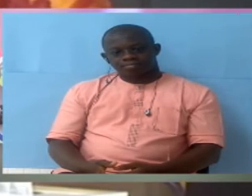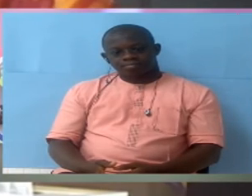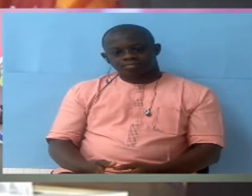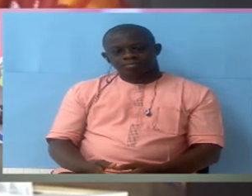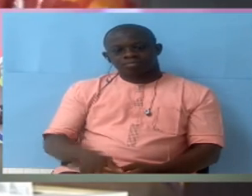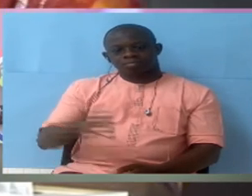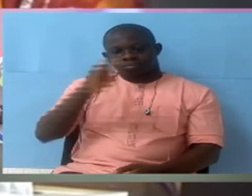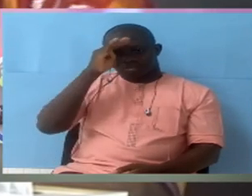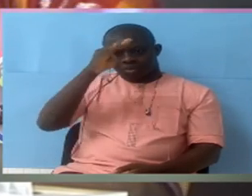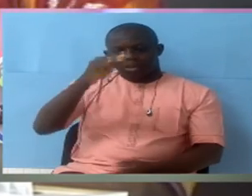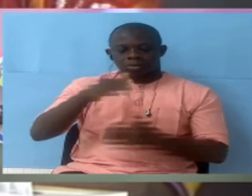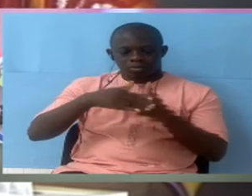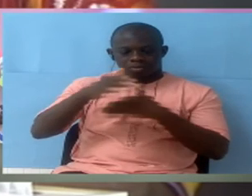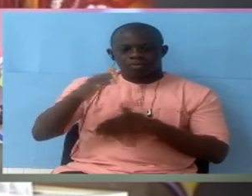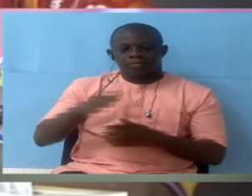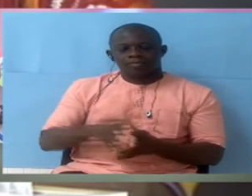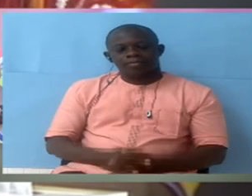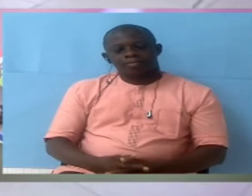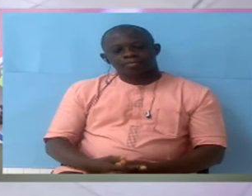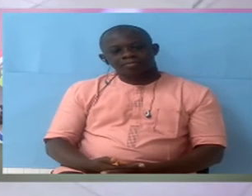Thank you very much. Jerejef.